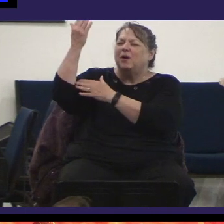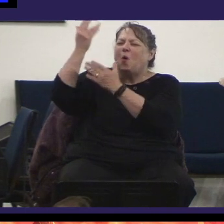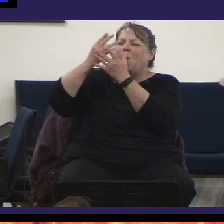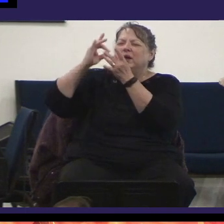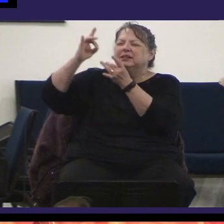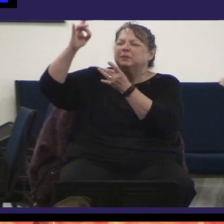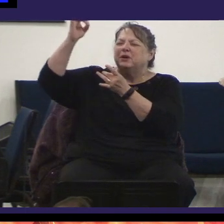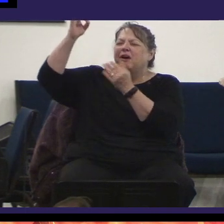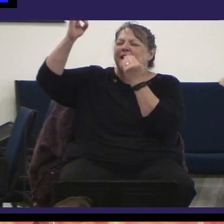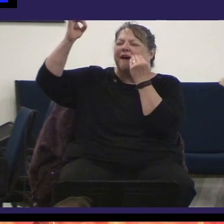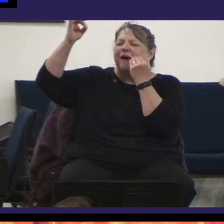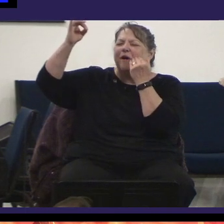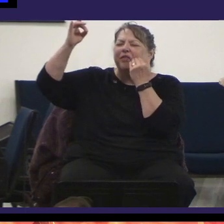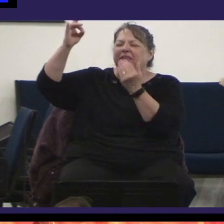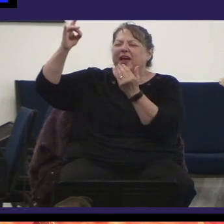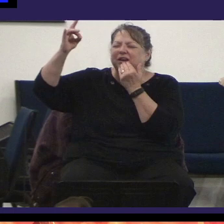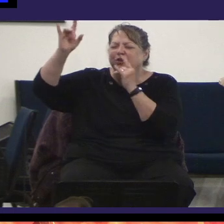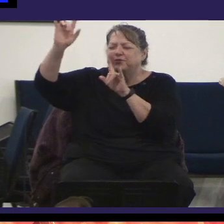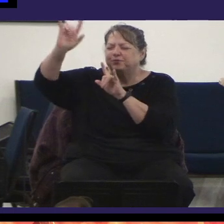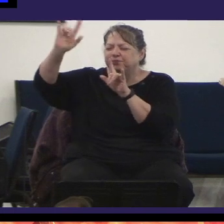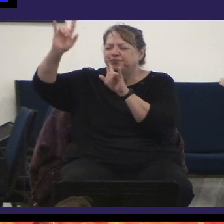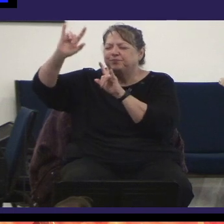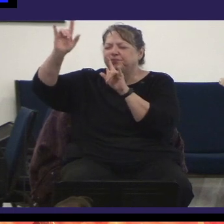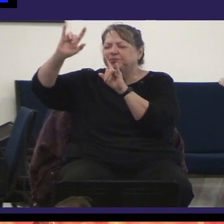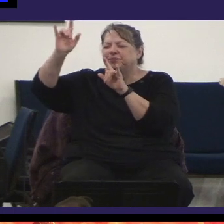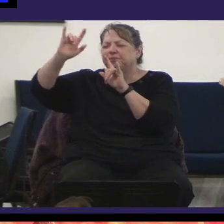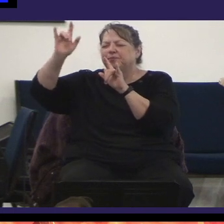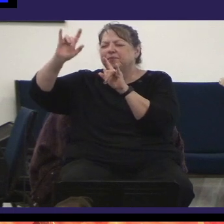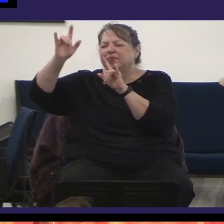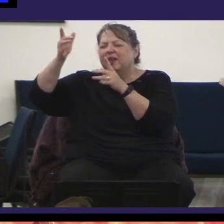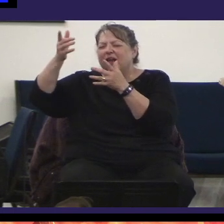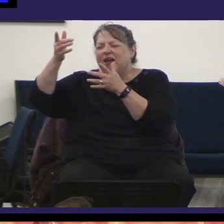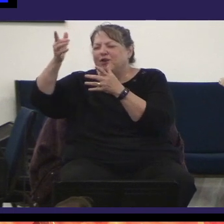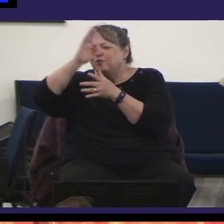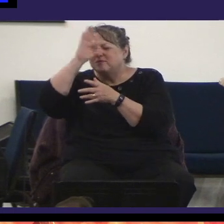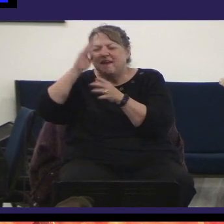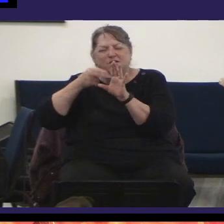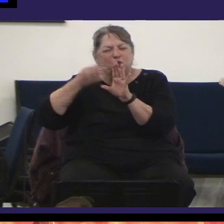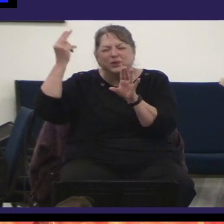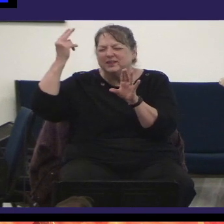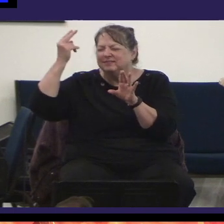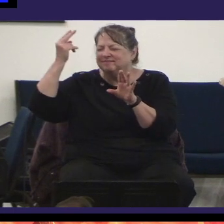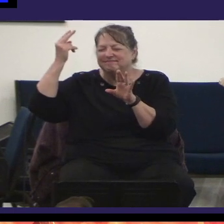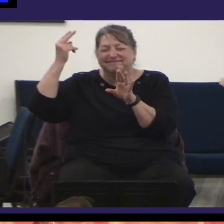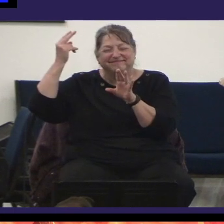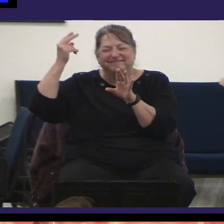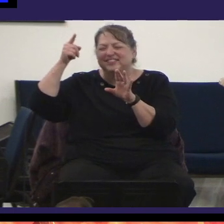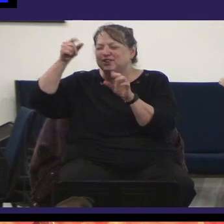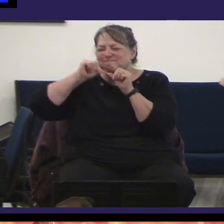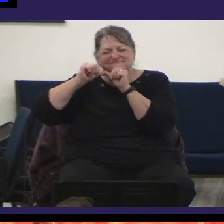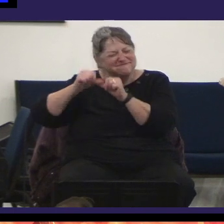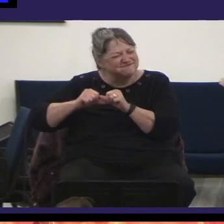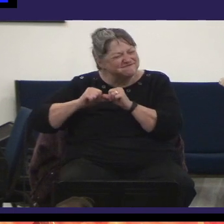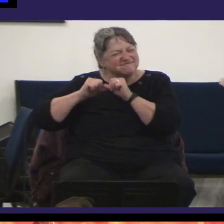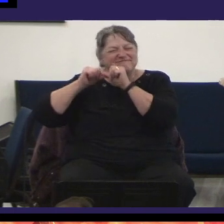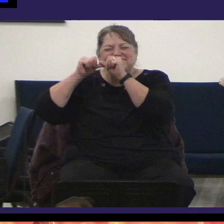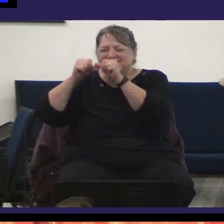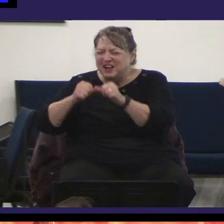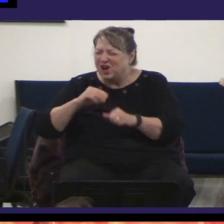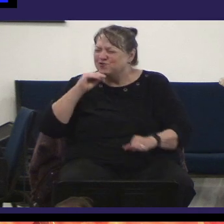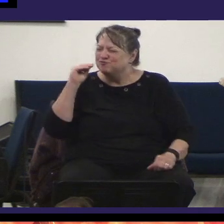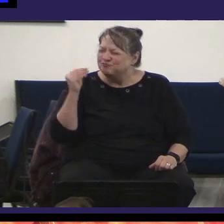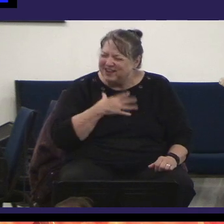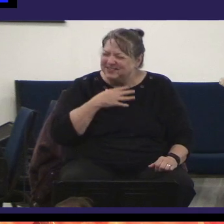of God, for your faithfulness. We thank you that you do not give up. You're a God of insistent grace. You